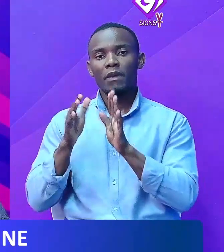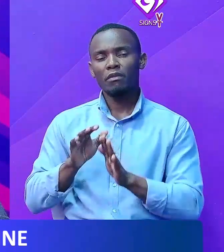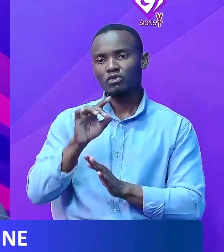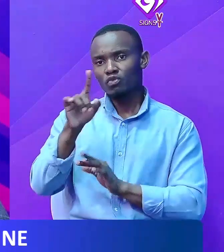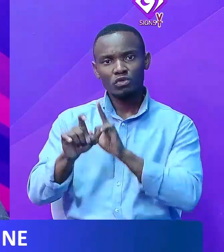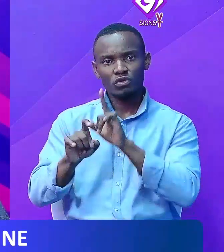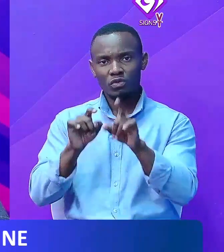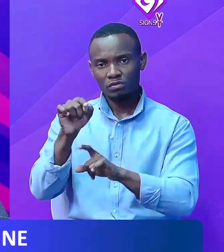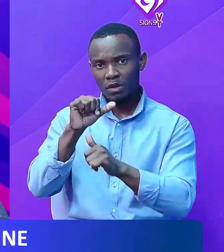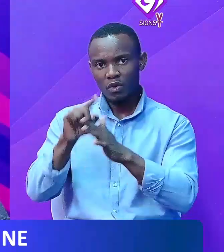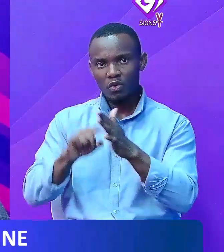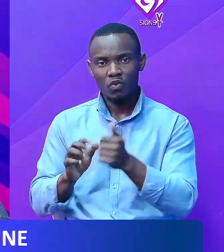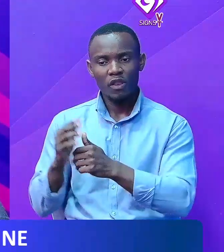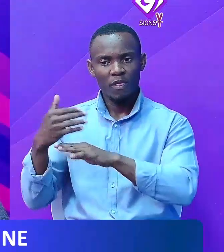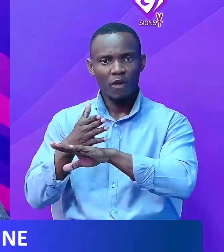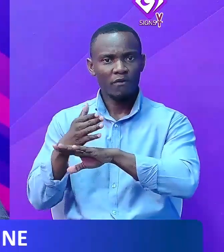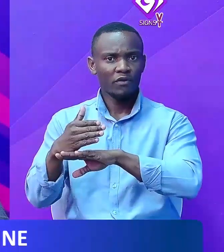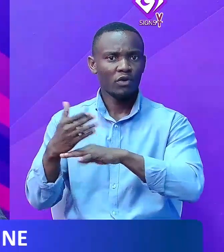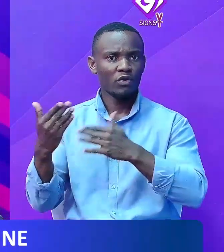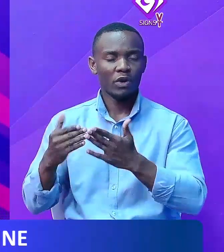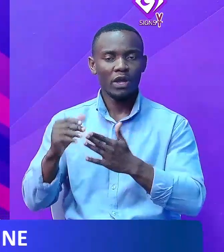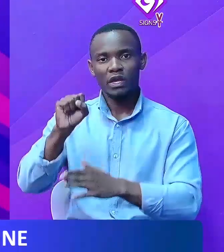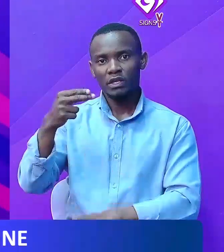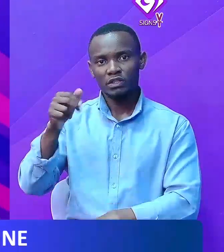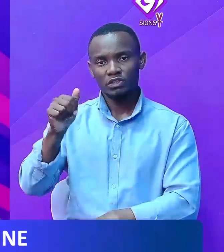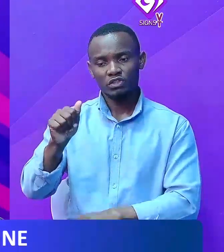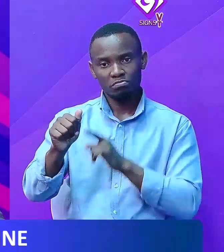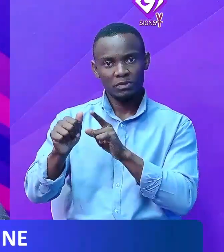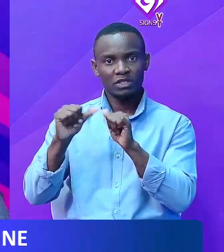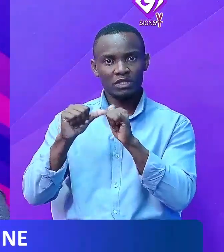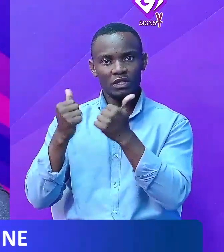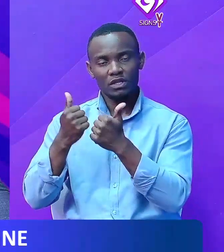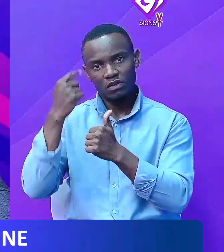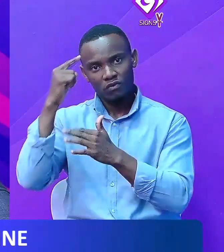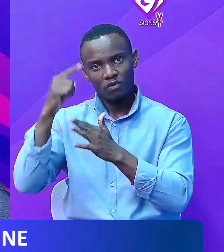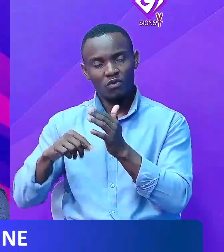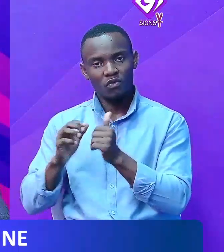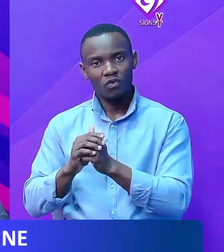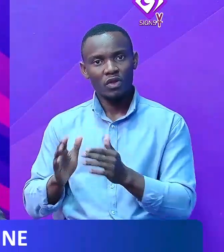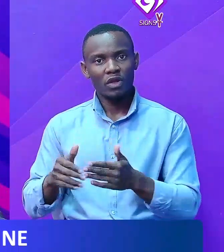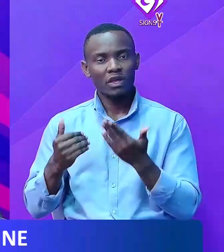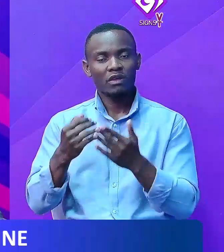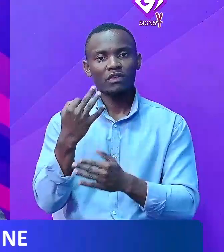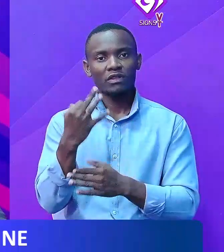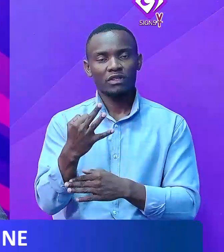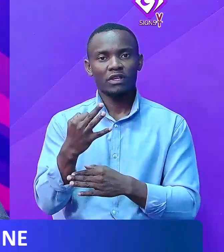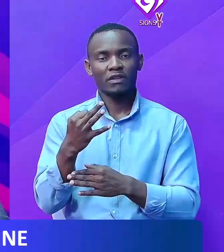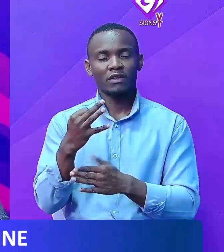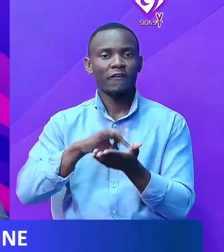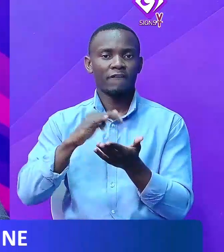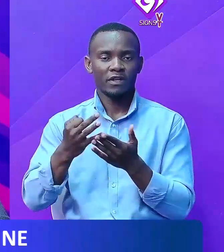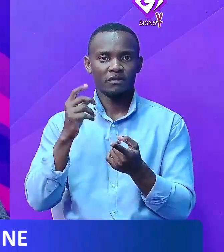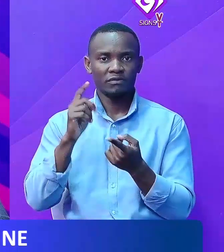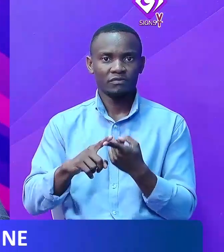SHA, the agency now responsible for administering 3 key funds: the Primary Healthcare Fund,